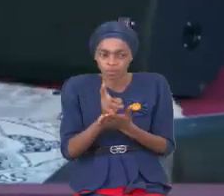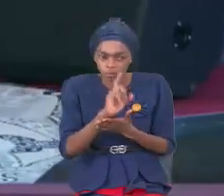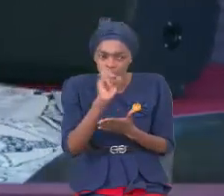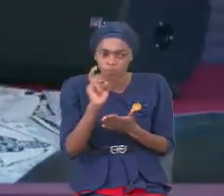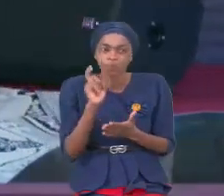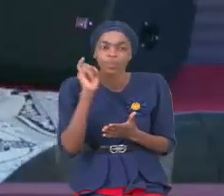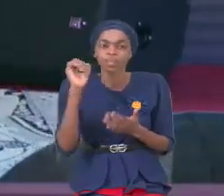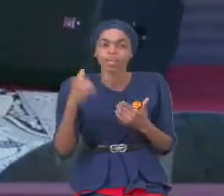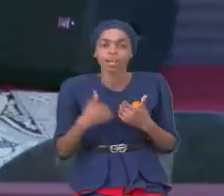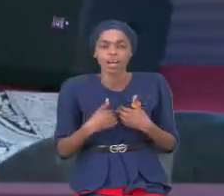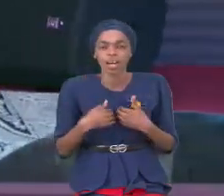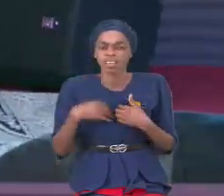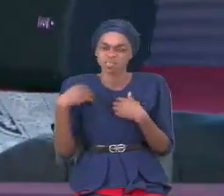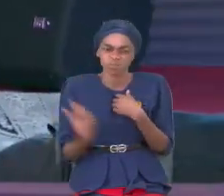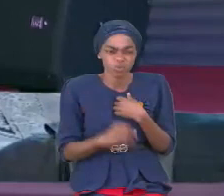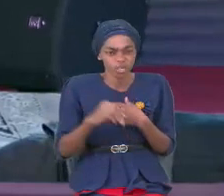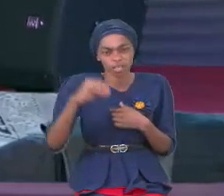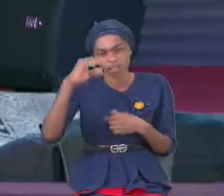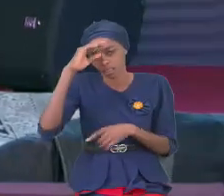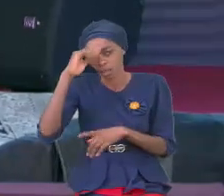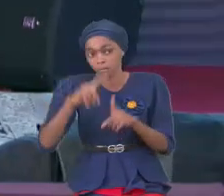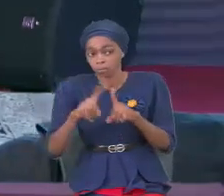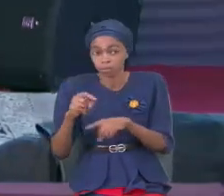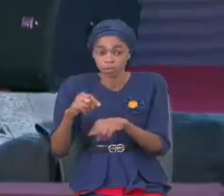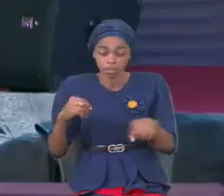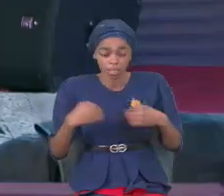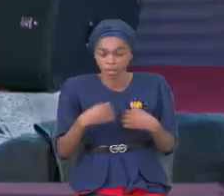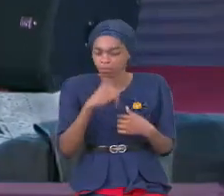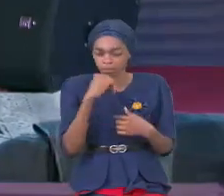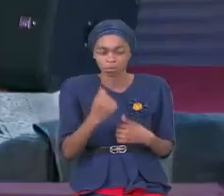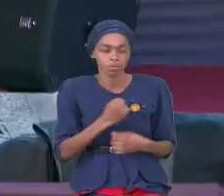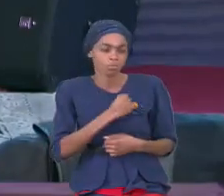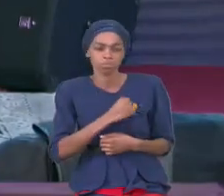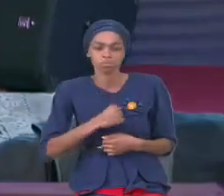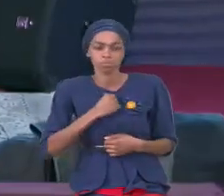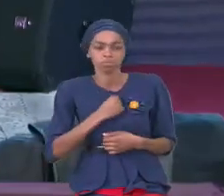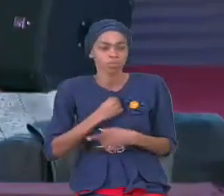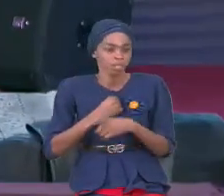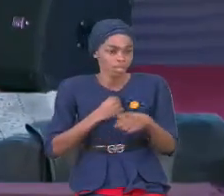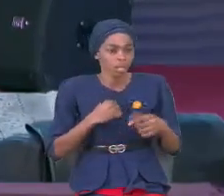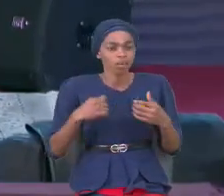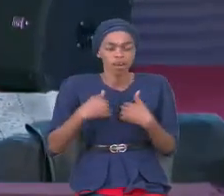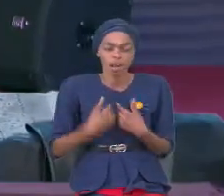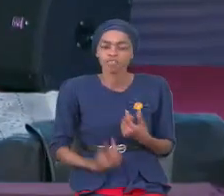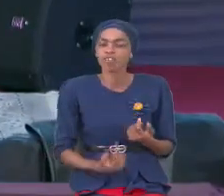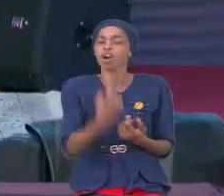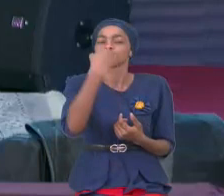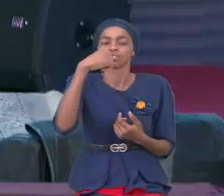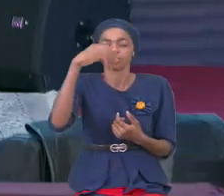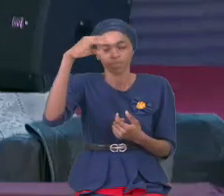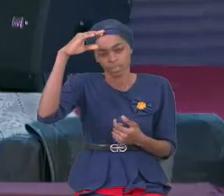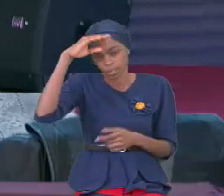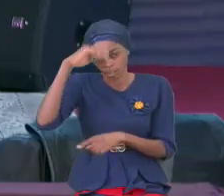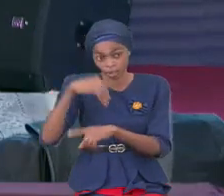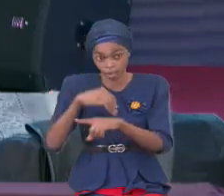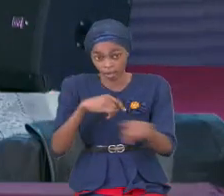hast stricken them, but they have not grieved. Thou hast consumed them, but they